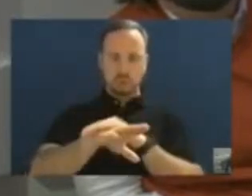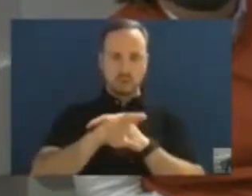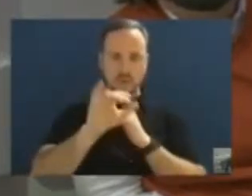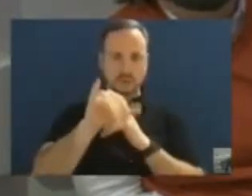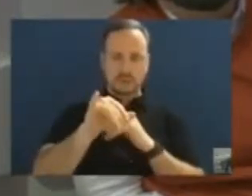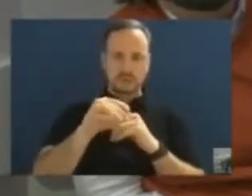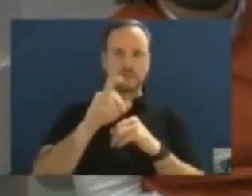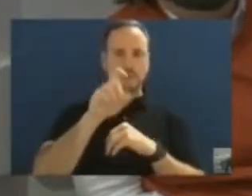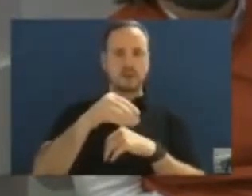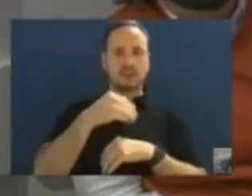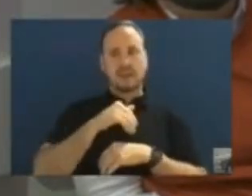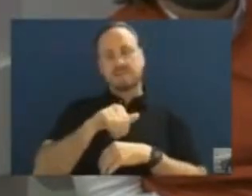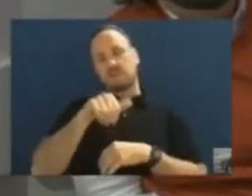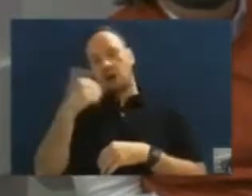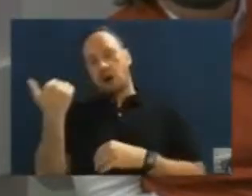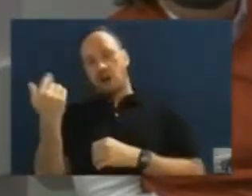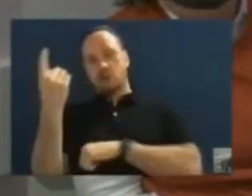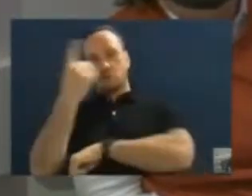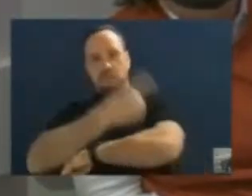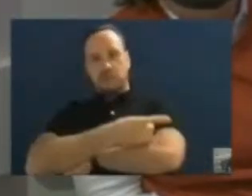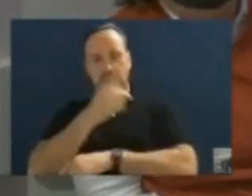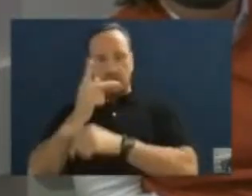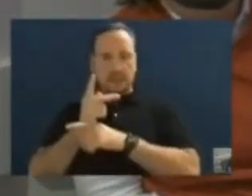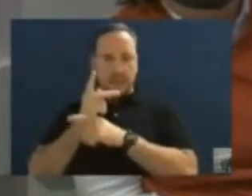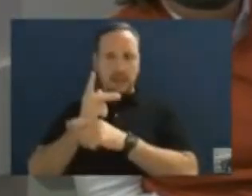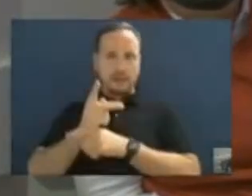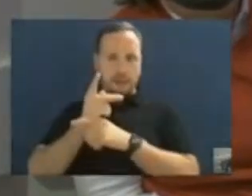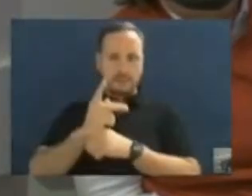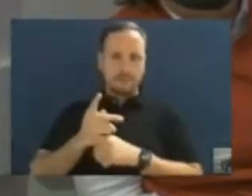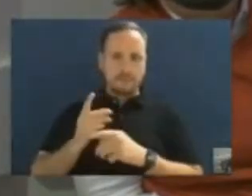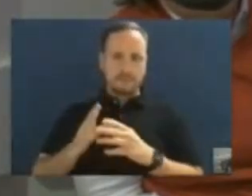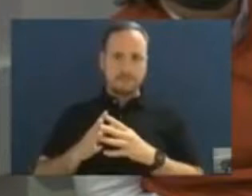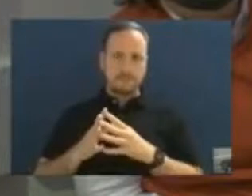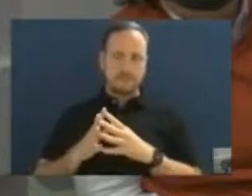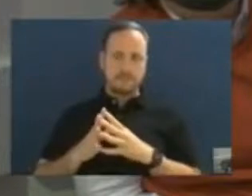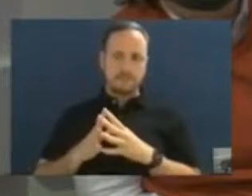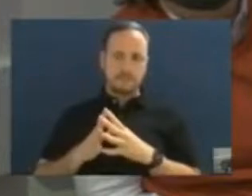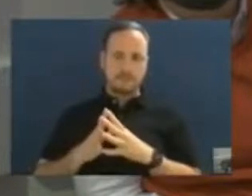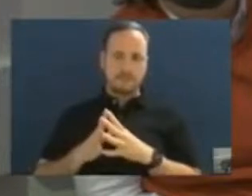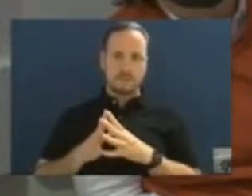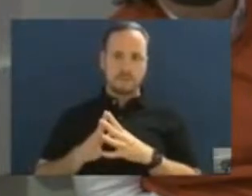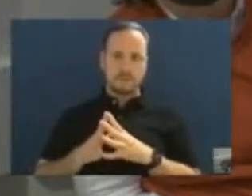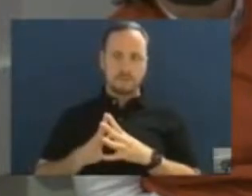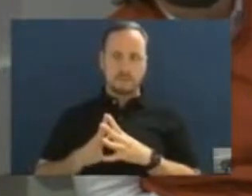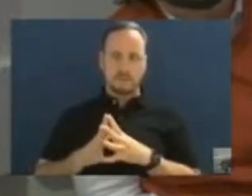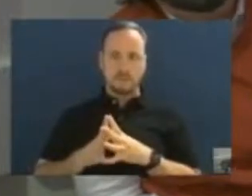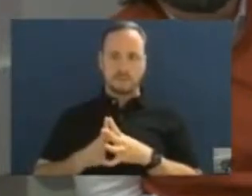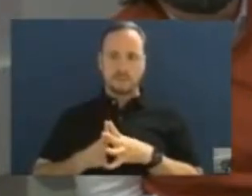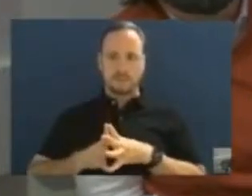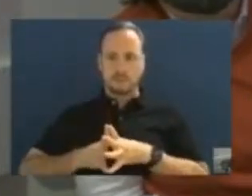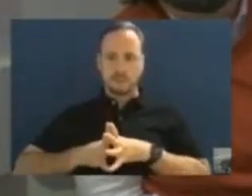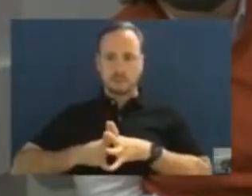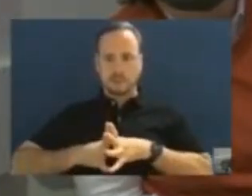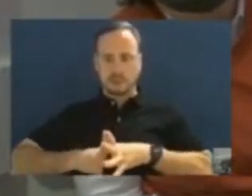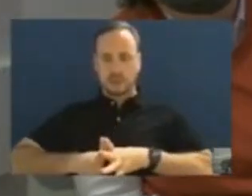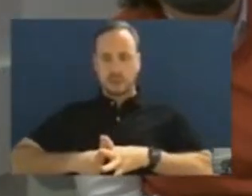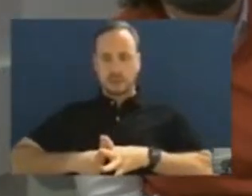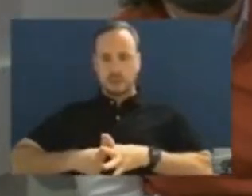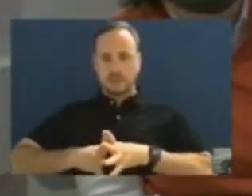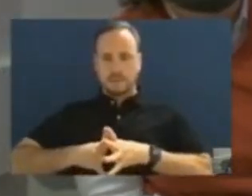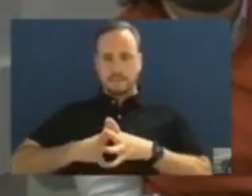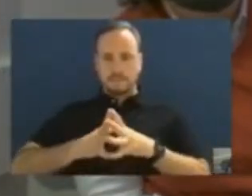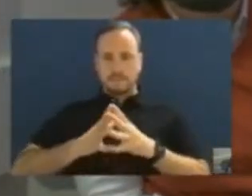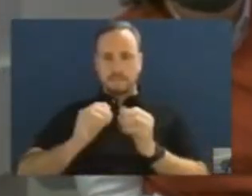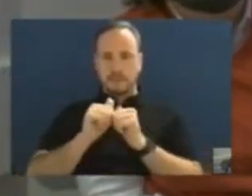daycare situations for our pre-K students. And also, how would that work with the pre-K